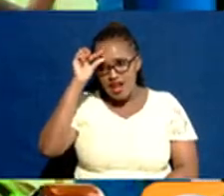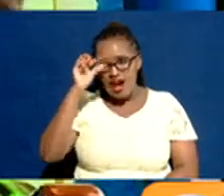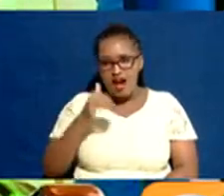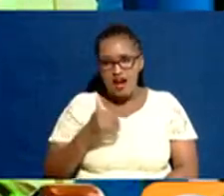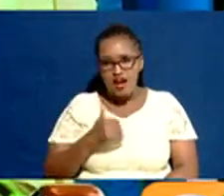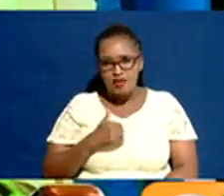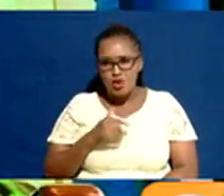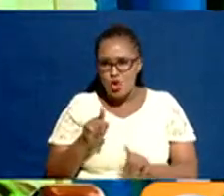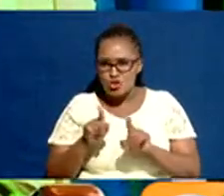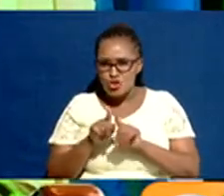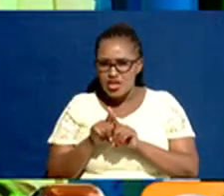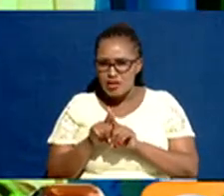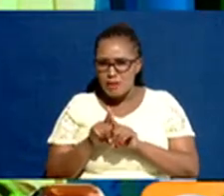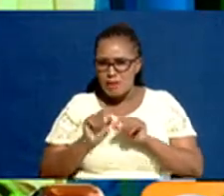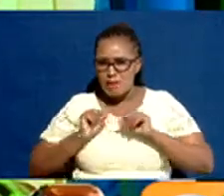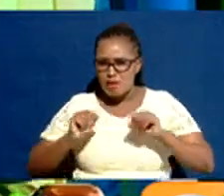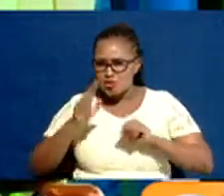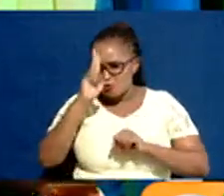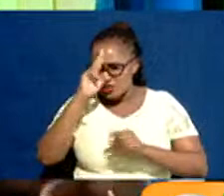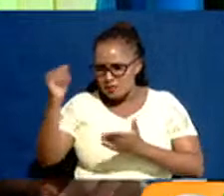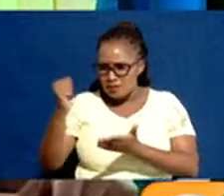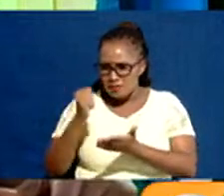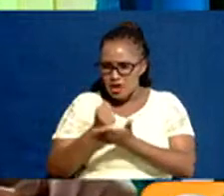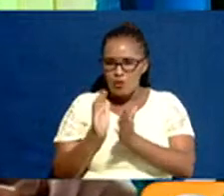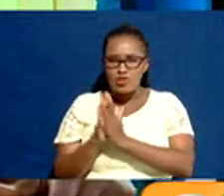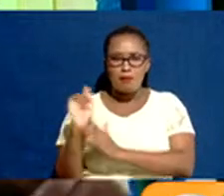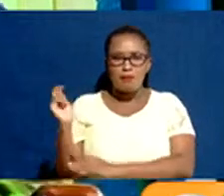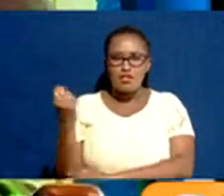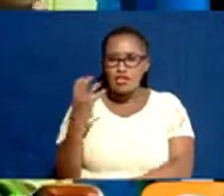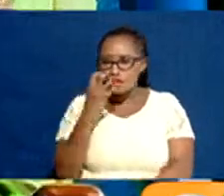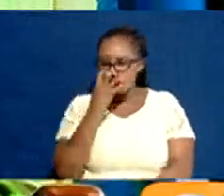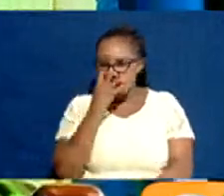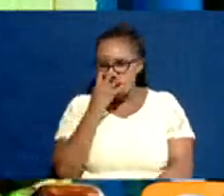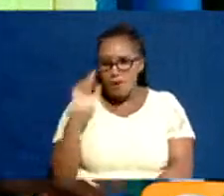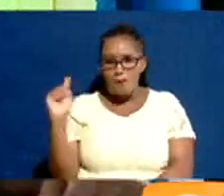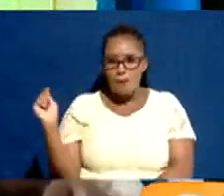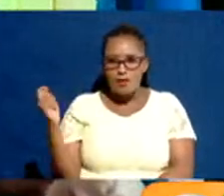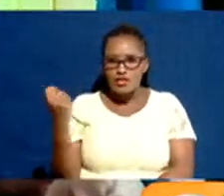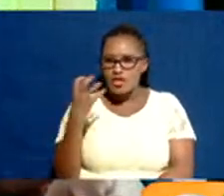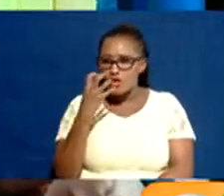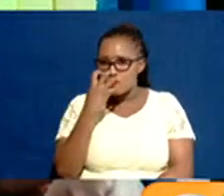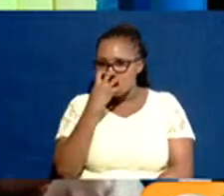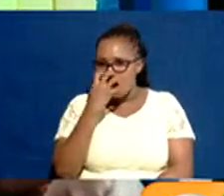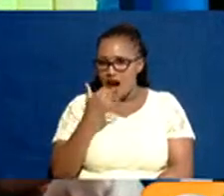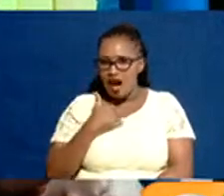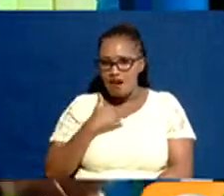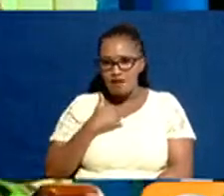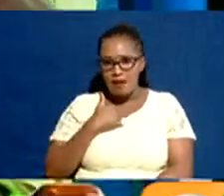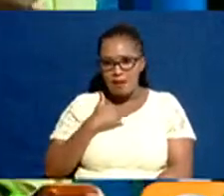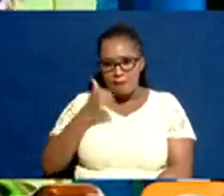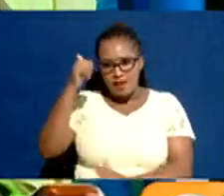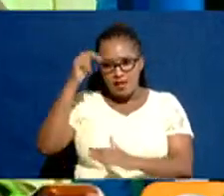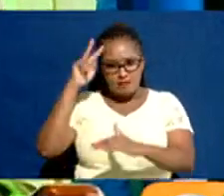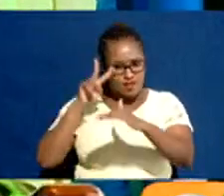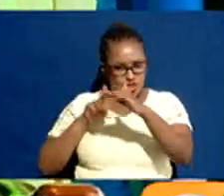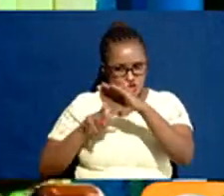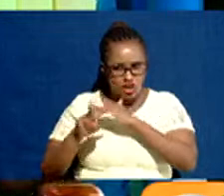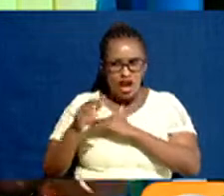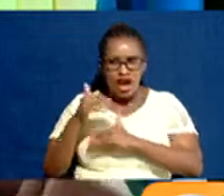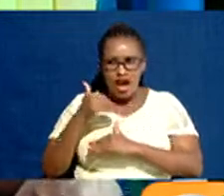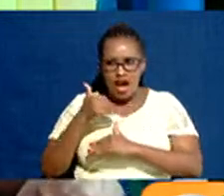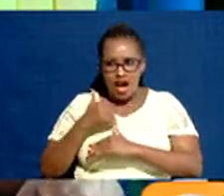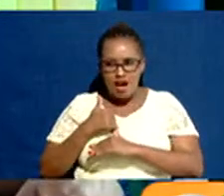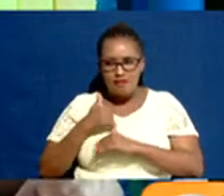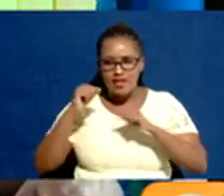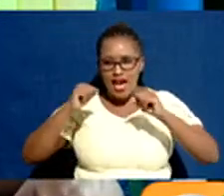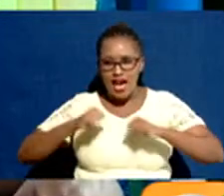the Inspector General of Police has been hired by President William Ruto. Mm-hmm. President William Ruto has a manifesto. He has a covenant with the